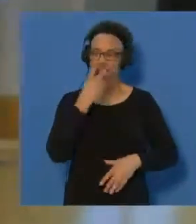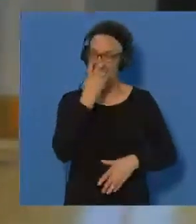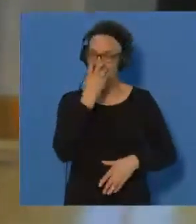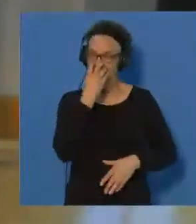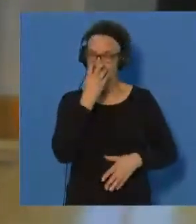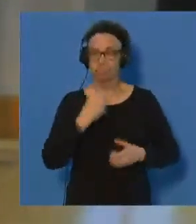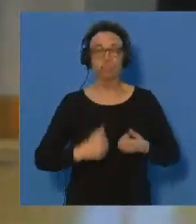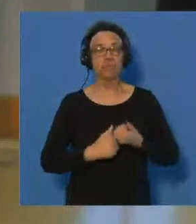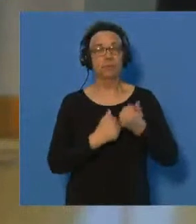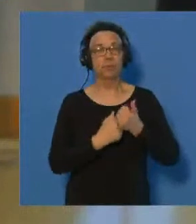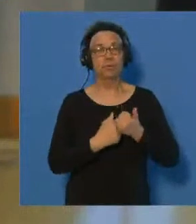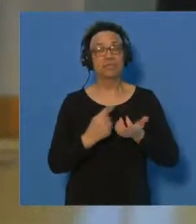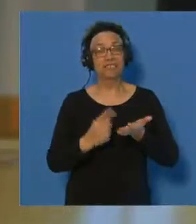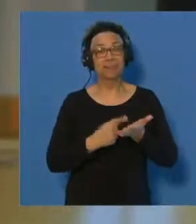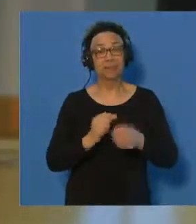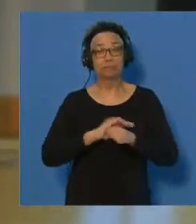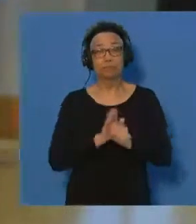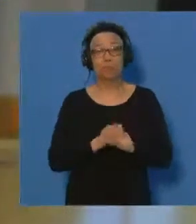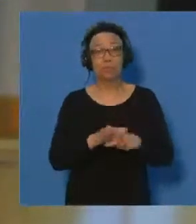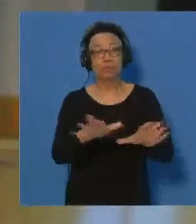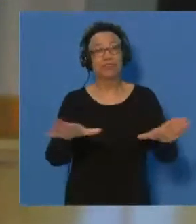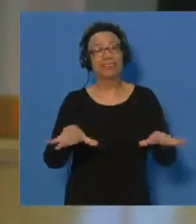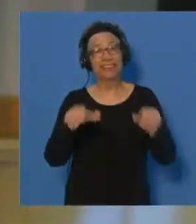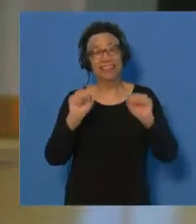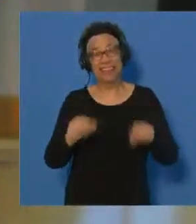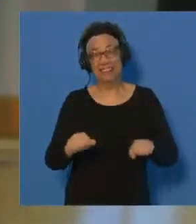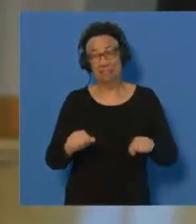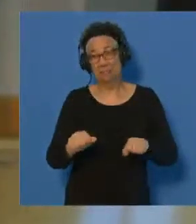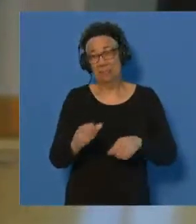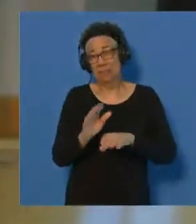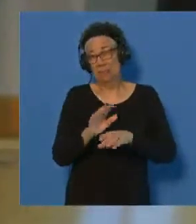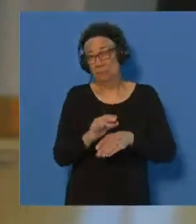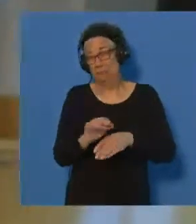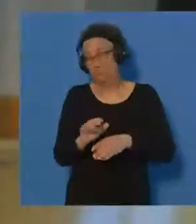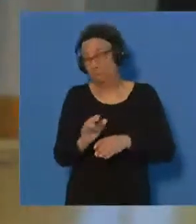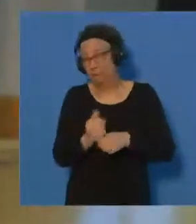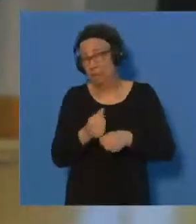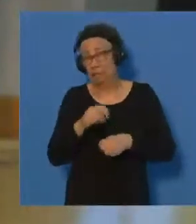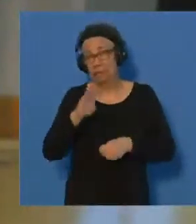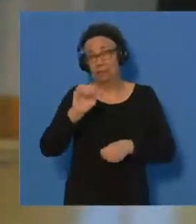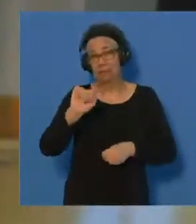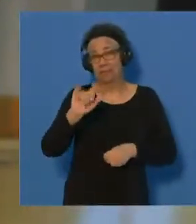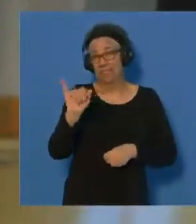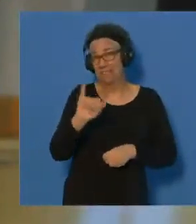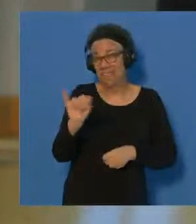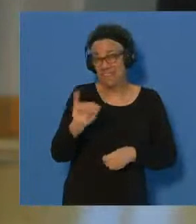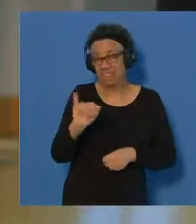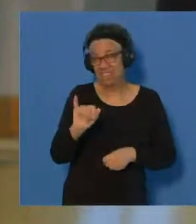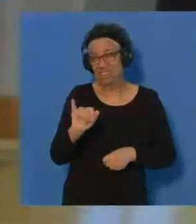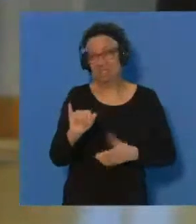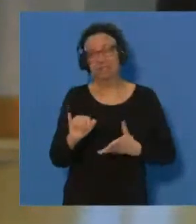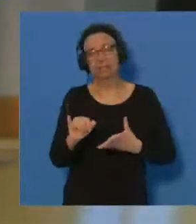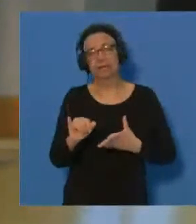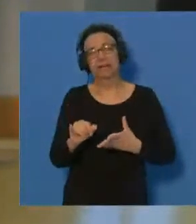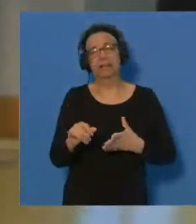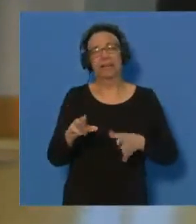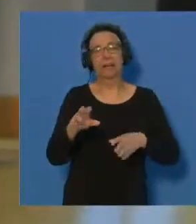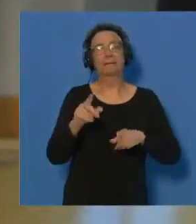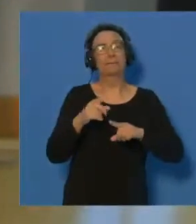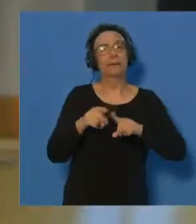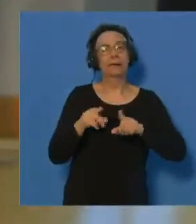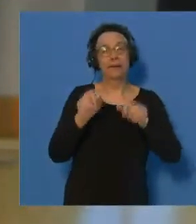Sometimes COVID-19 can lead to bacterial superinfections and hemodynamic instability, which can be treated